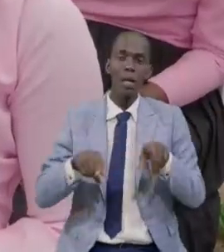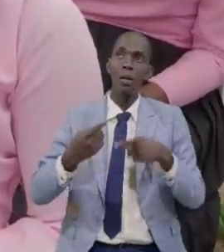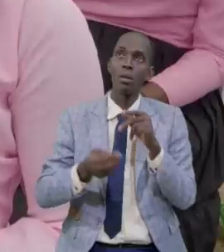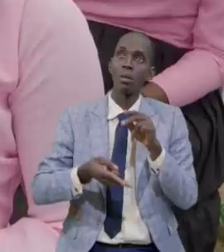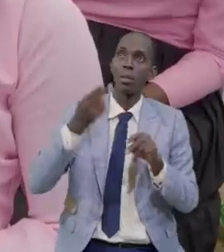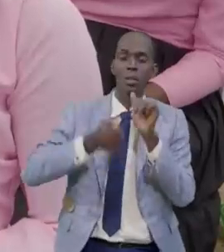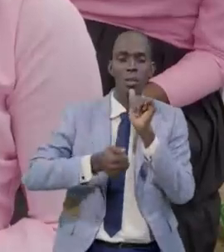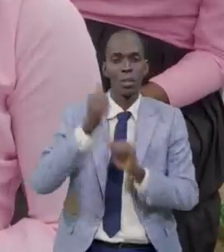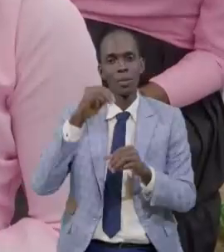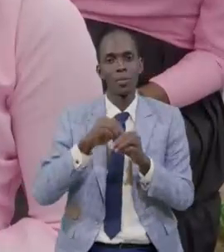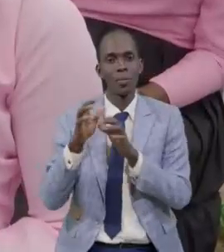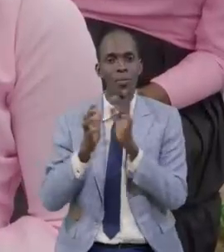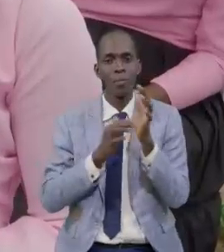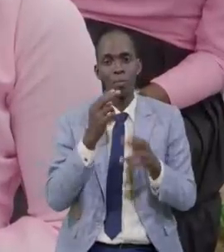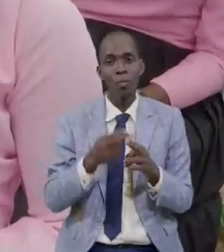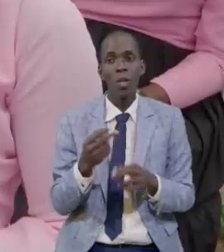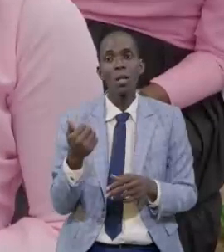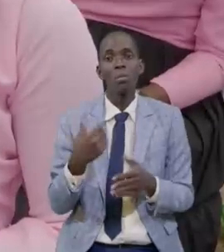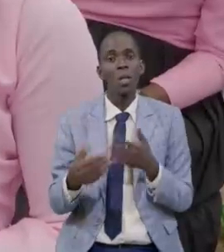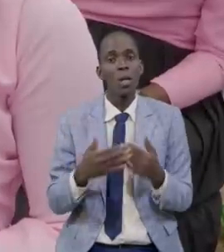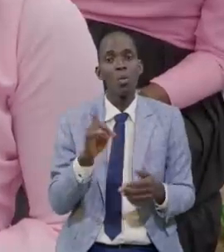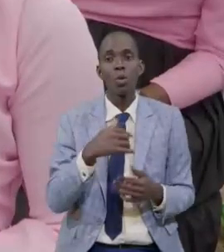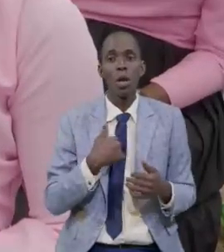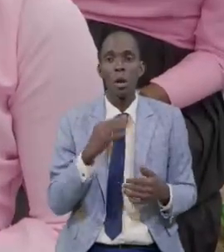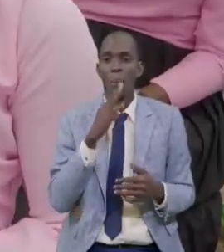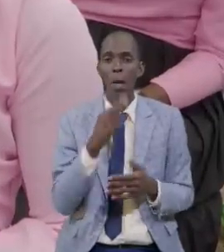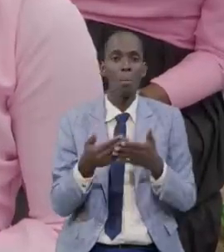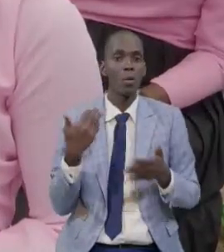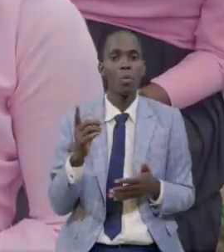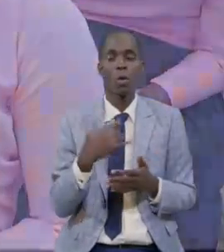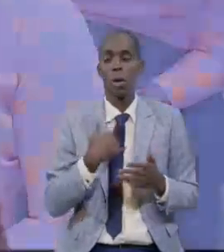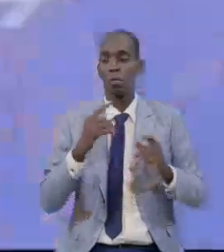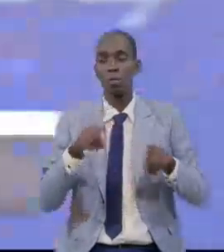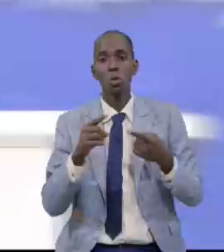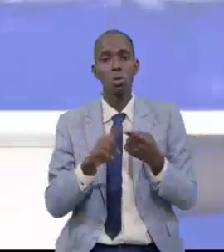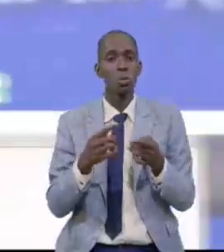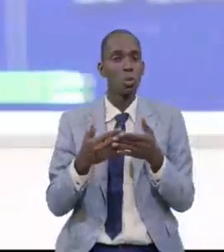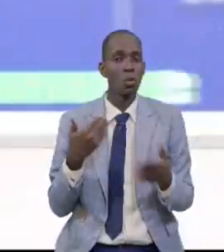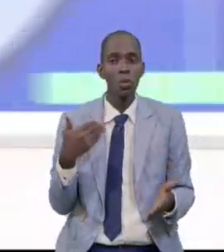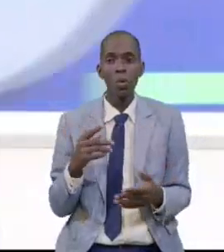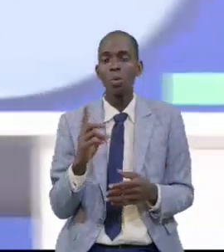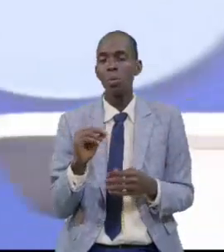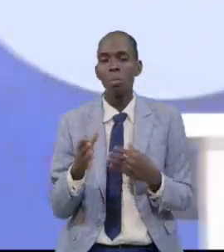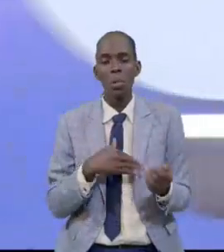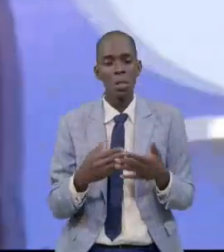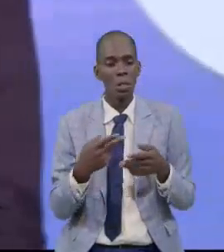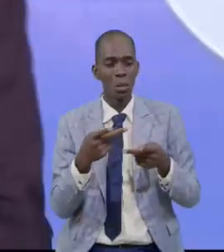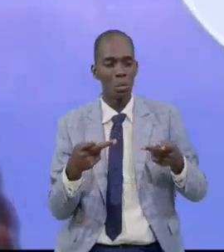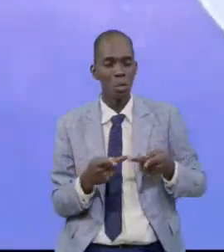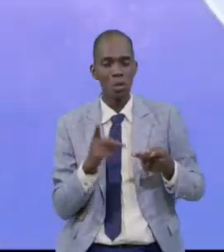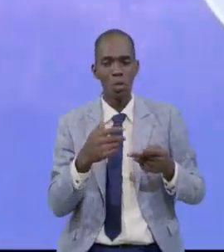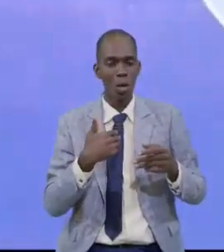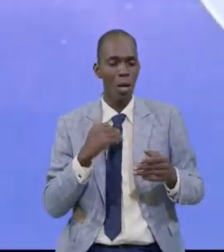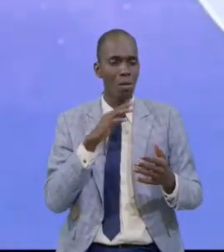Wherever you have been, wherever you have gone, whatever territory you have covered, and whatever progress you